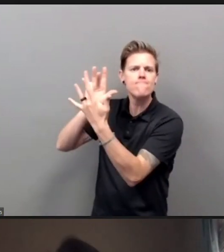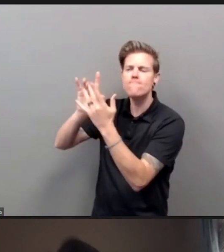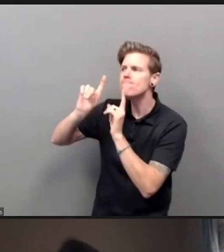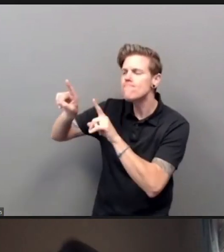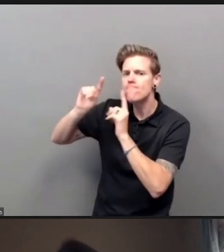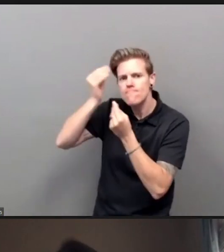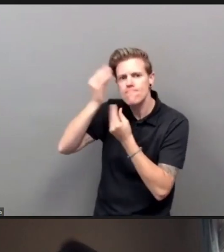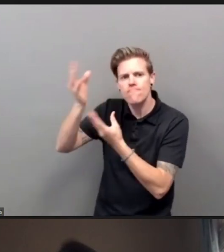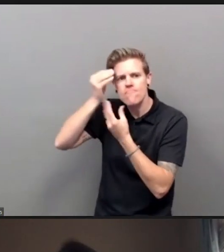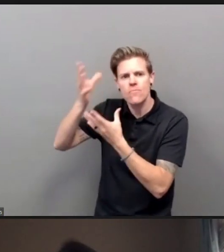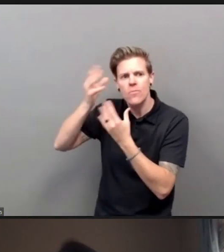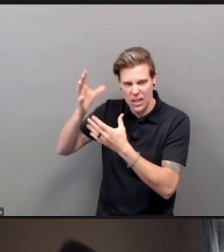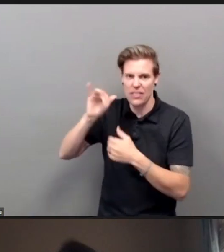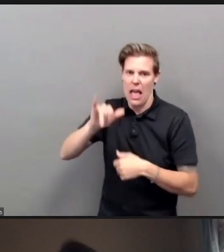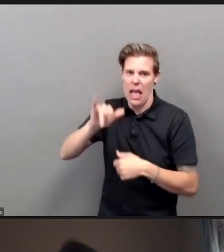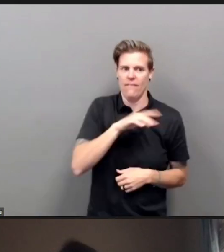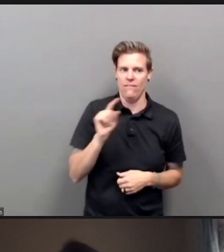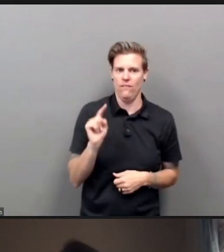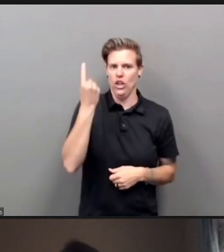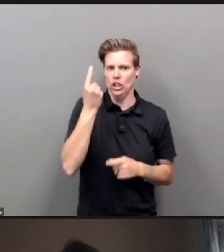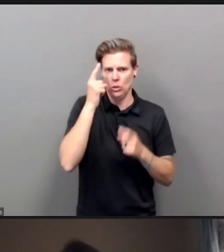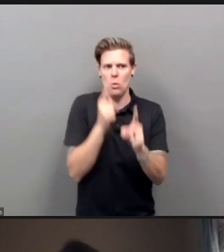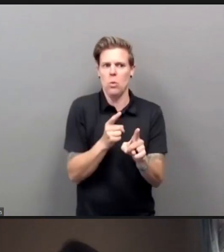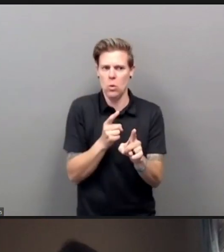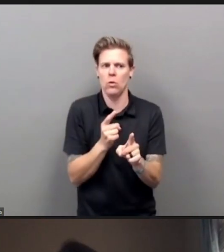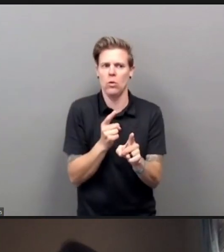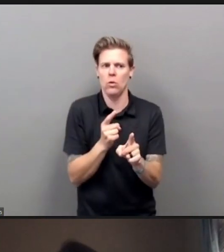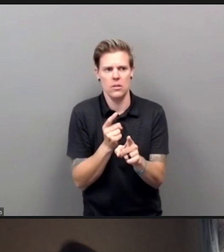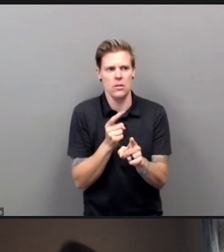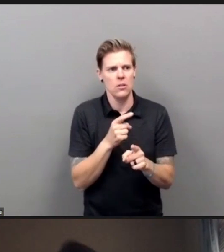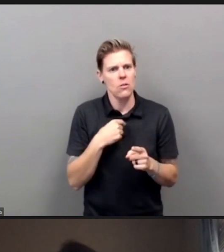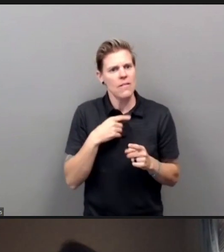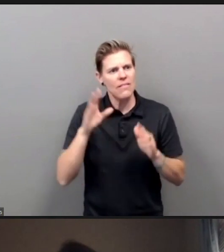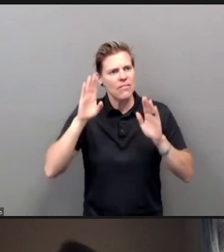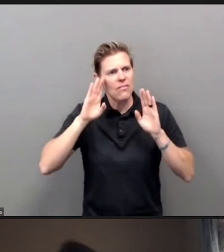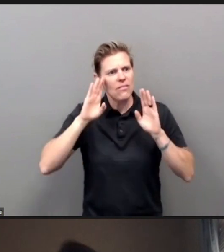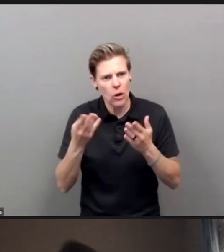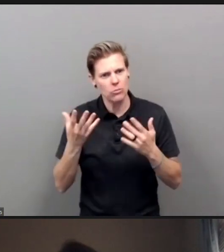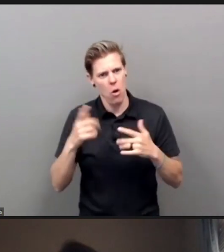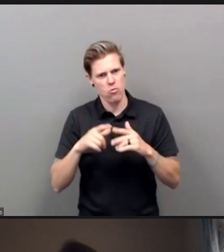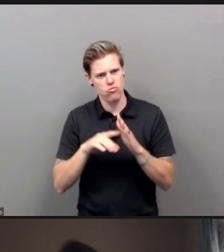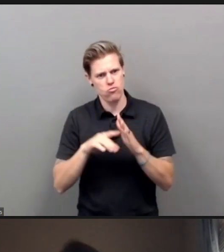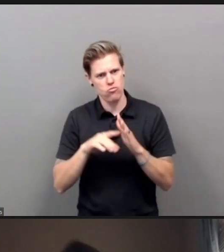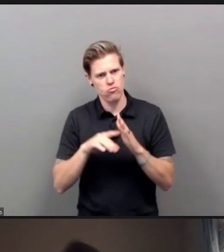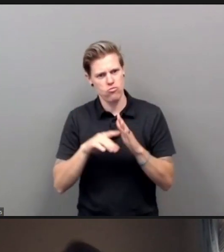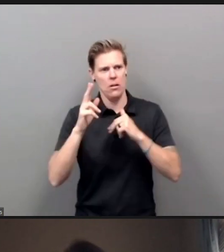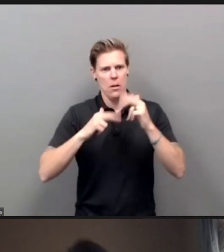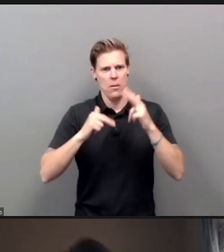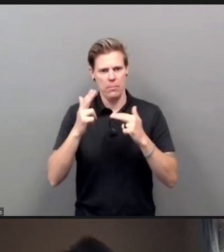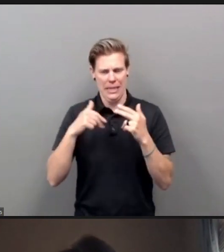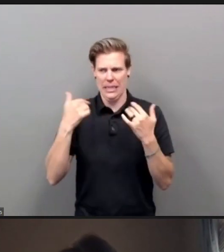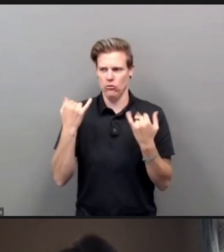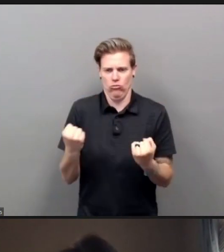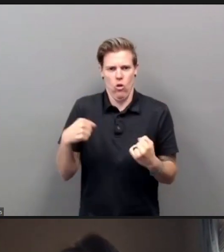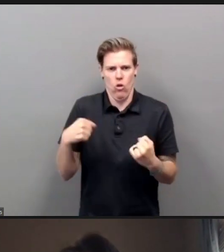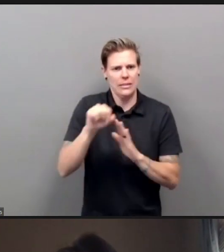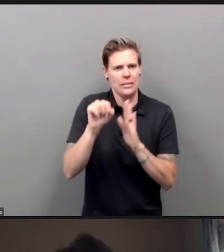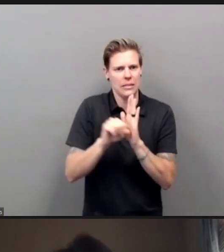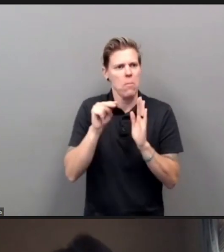by focusing on facilities in New Mexico and have gotten pretty much all of